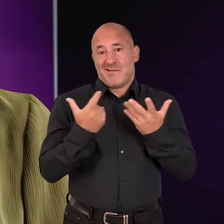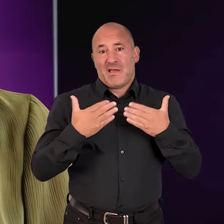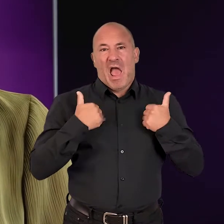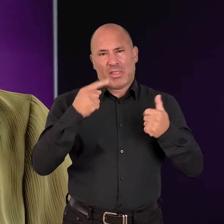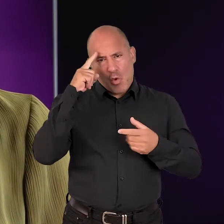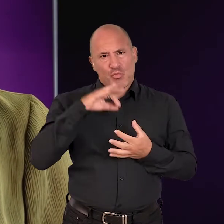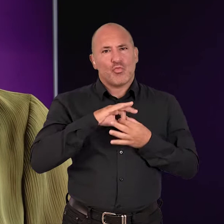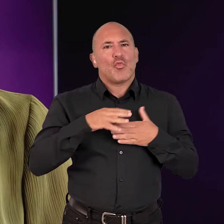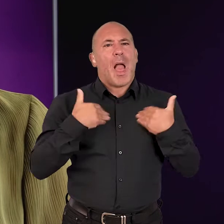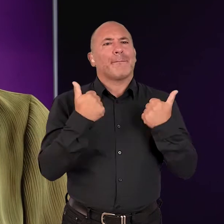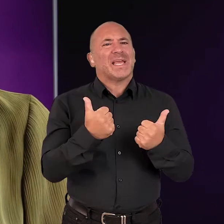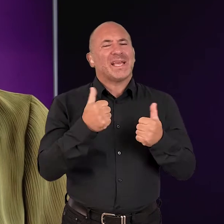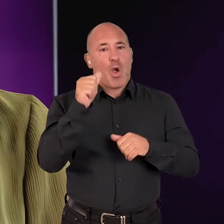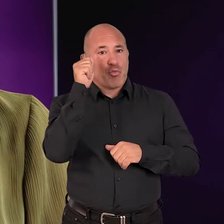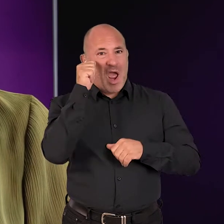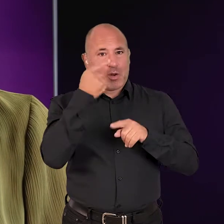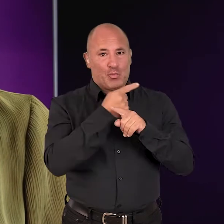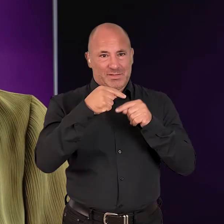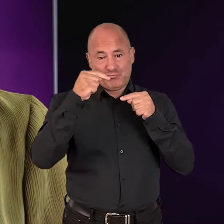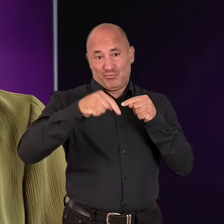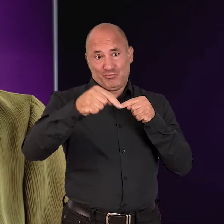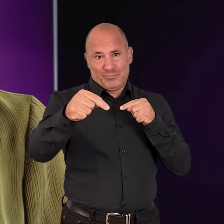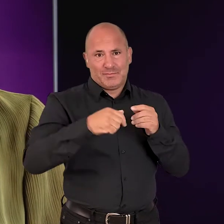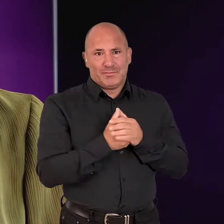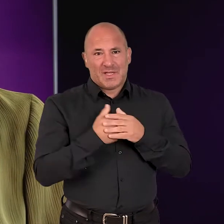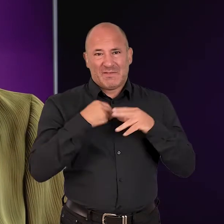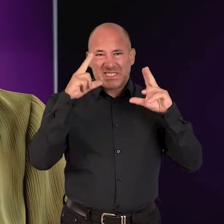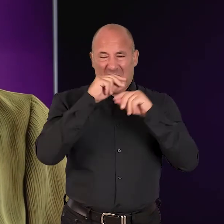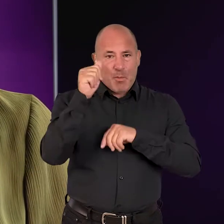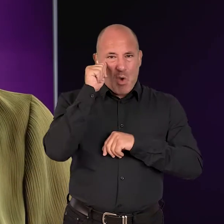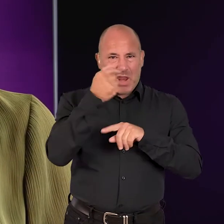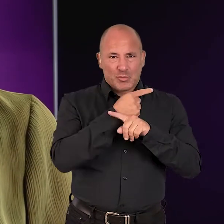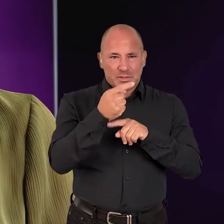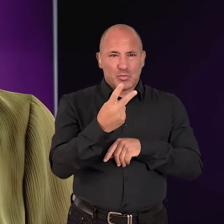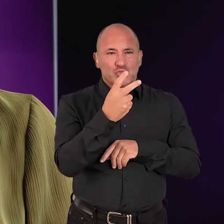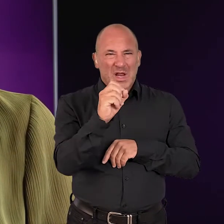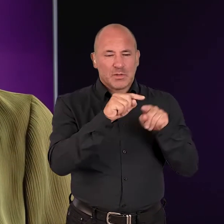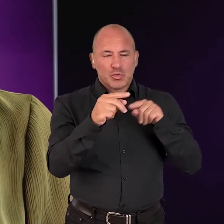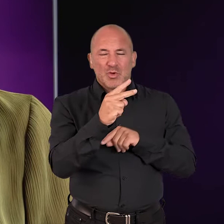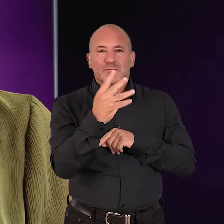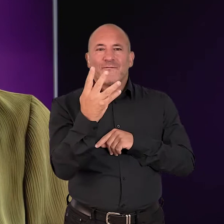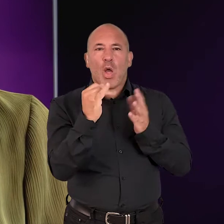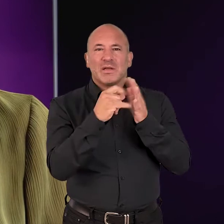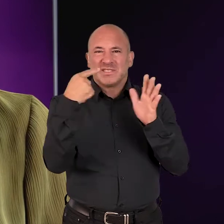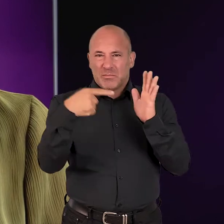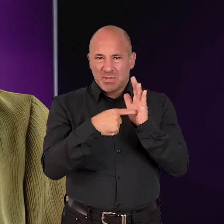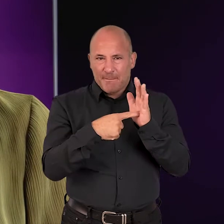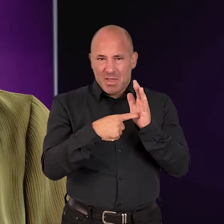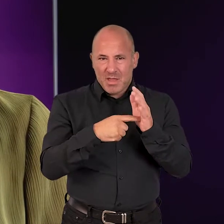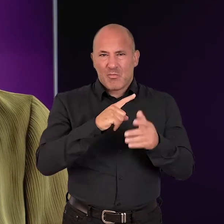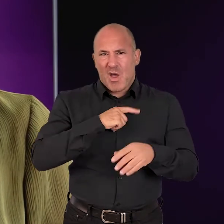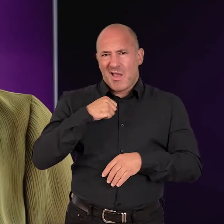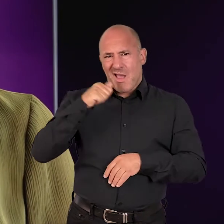There are a number of Health and Wellbeing Awareness Weeks coming up to tell you about. We have Sleep Awareness Week from the 20th to the 24th